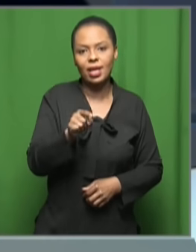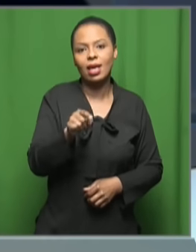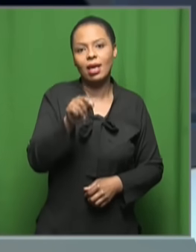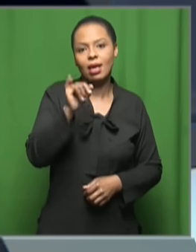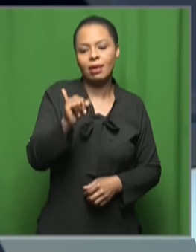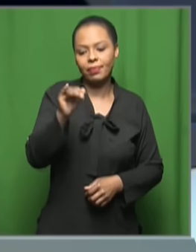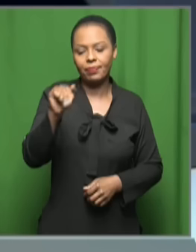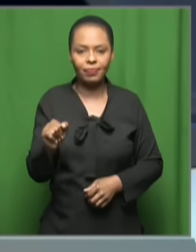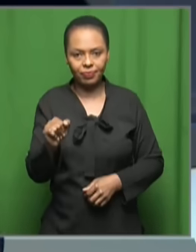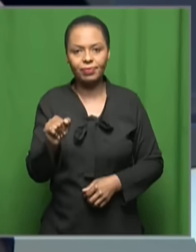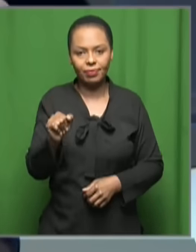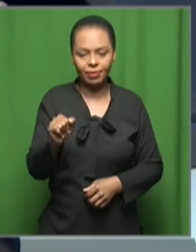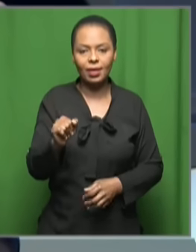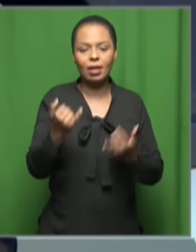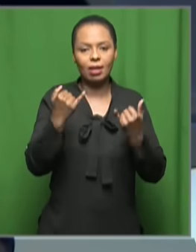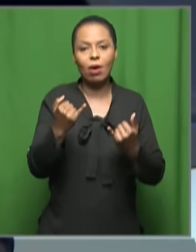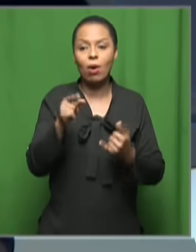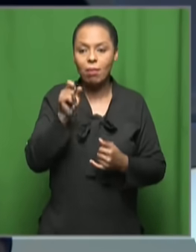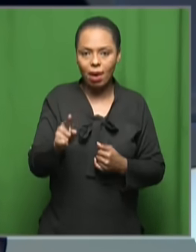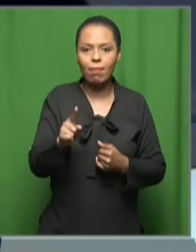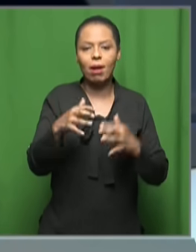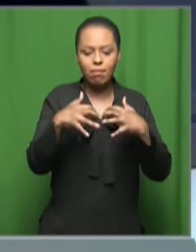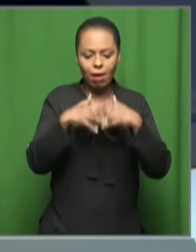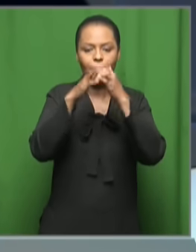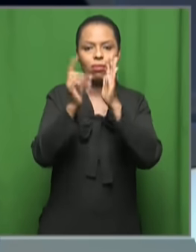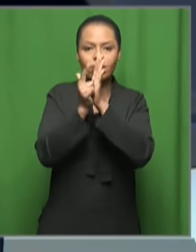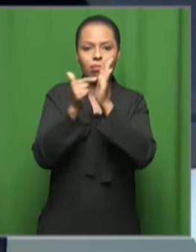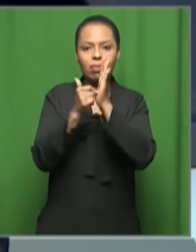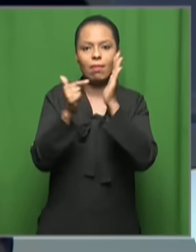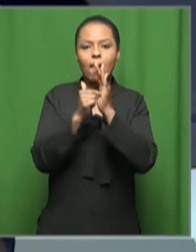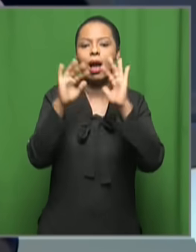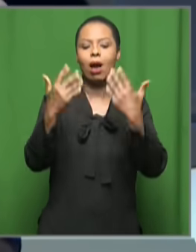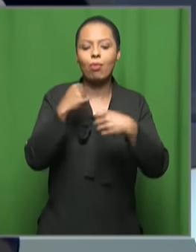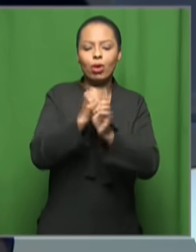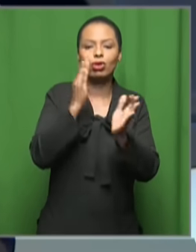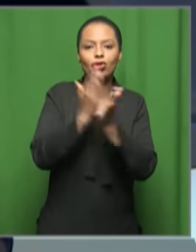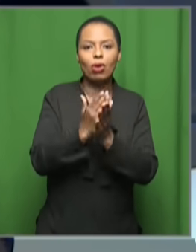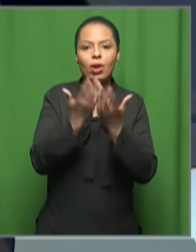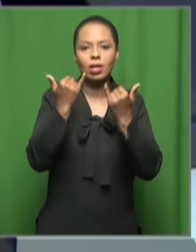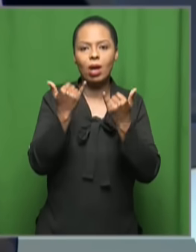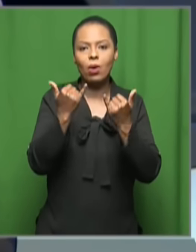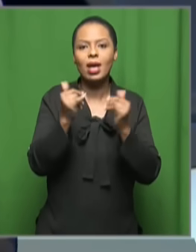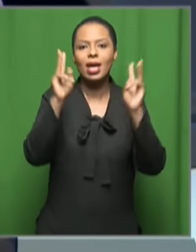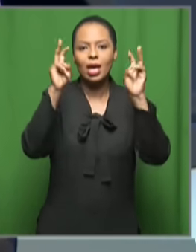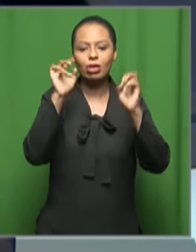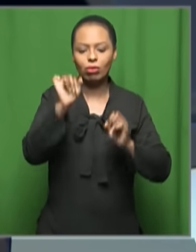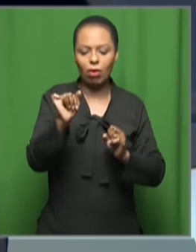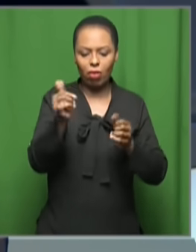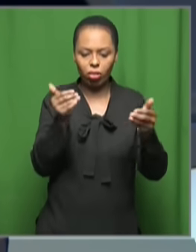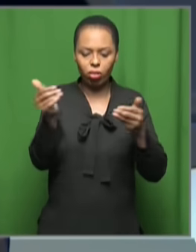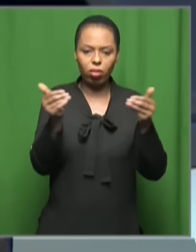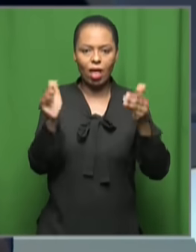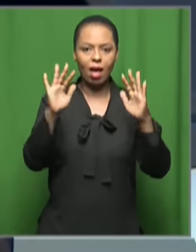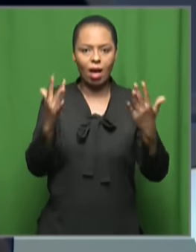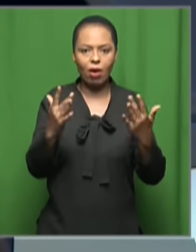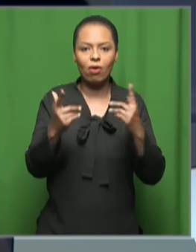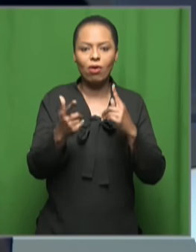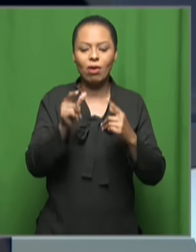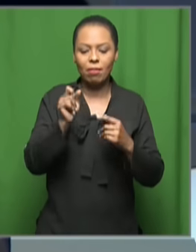be continental, that will then be global, as to then how do we police this corruption. But greatly,